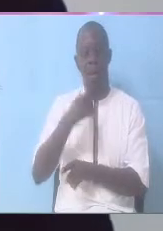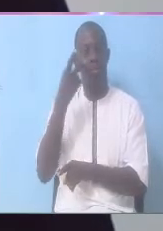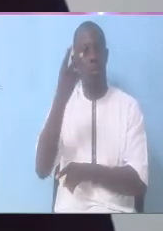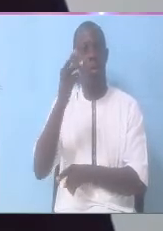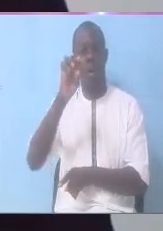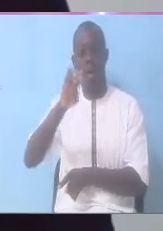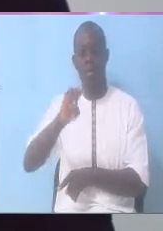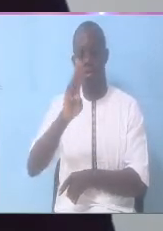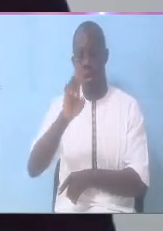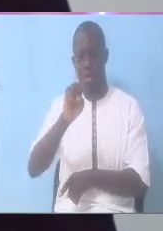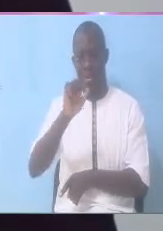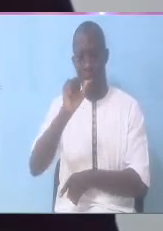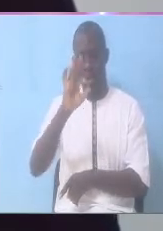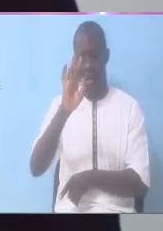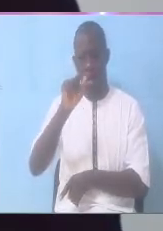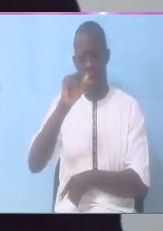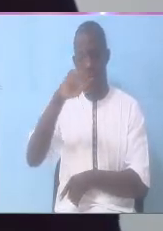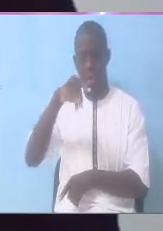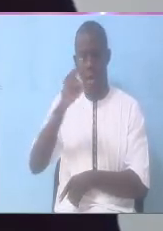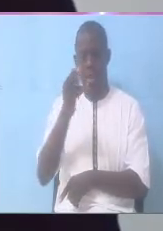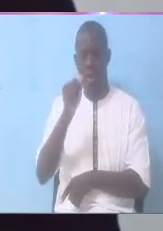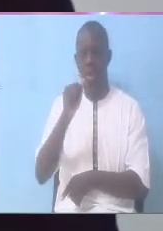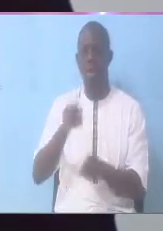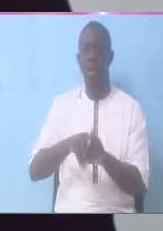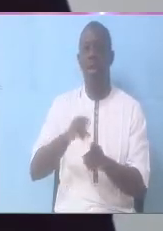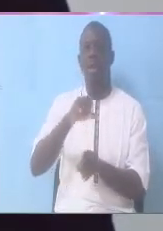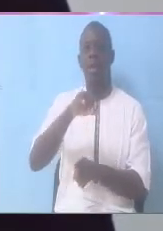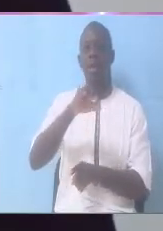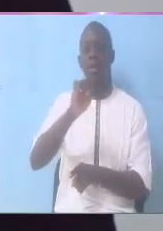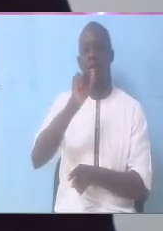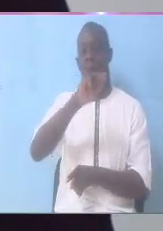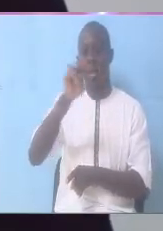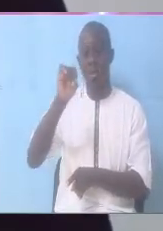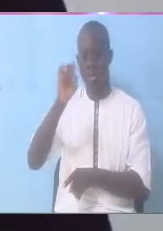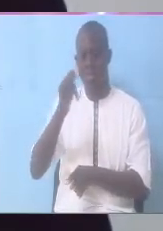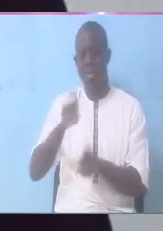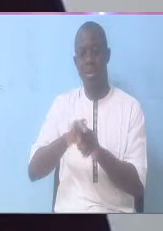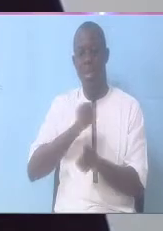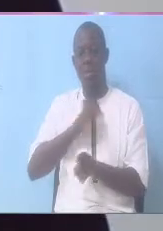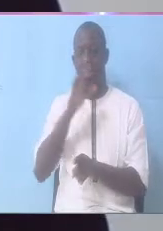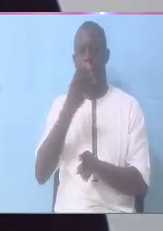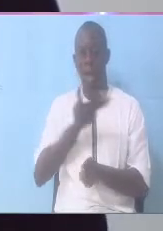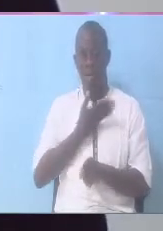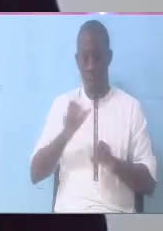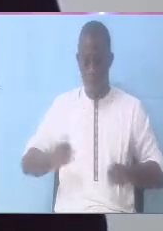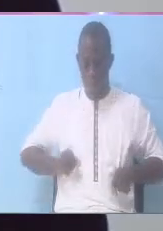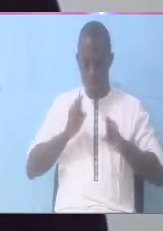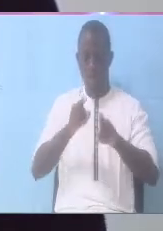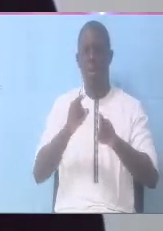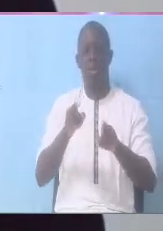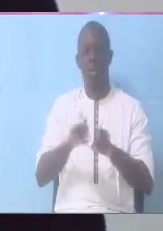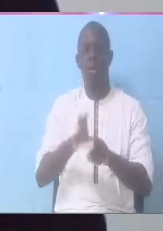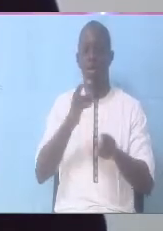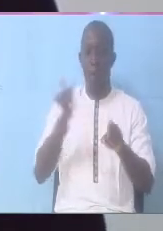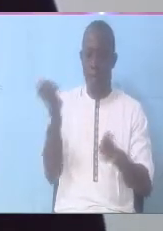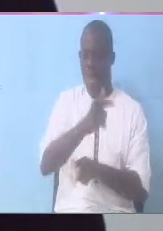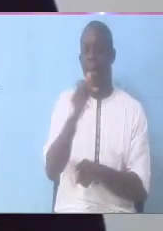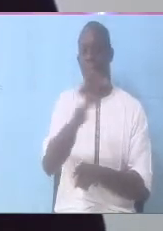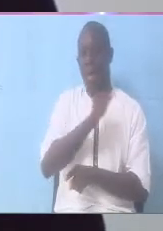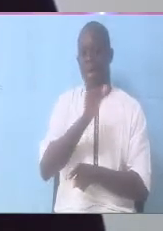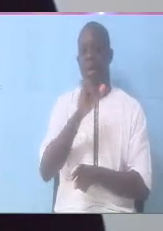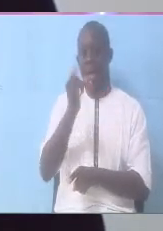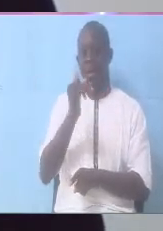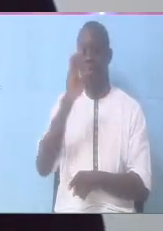Sane. He was saying he had the opportunity to revenge because it was Bajinka who demoted him. Yes, he was demoted